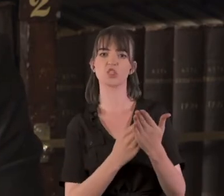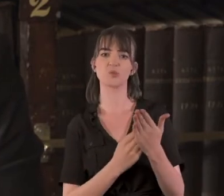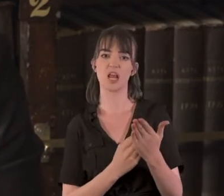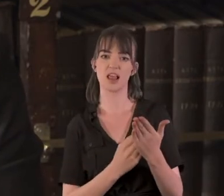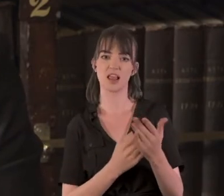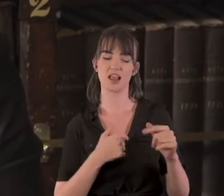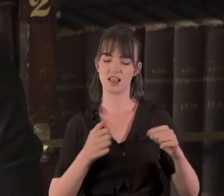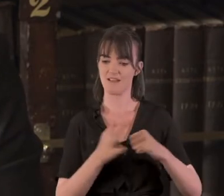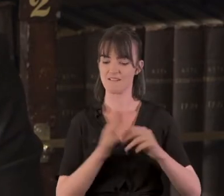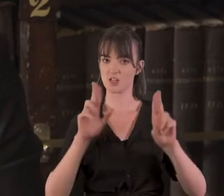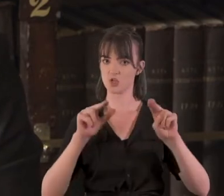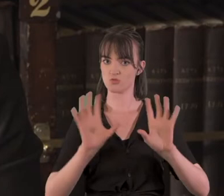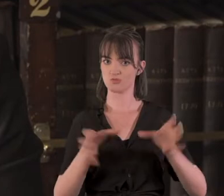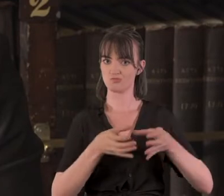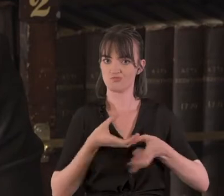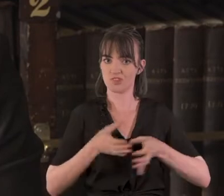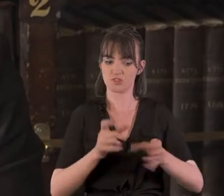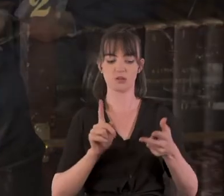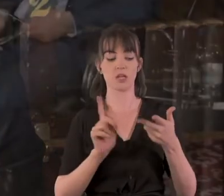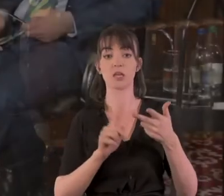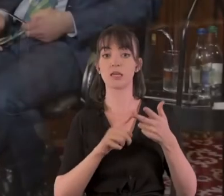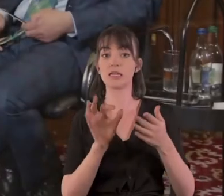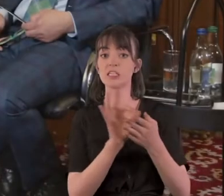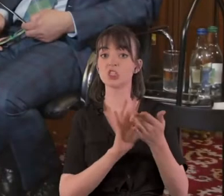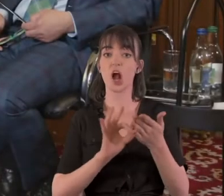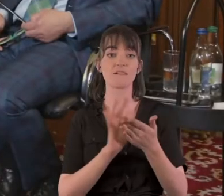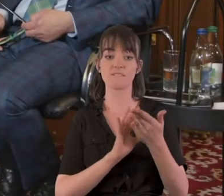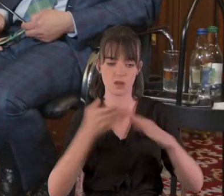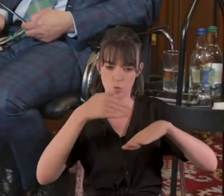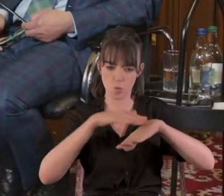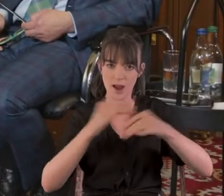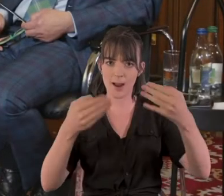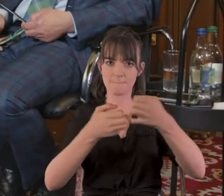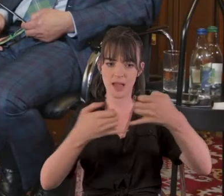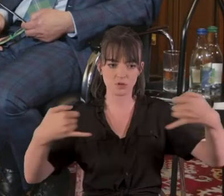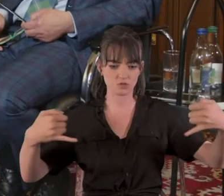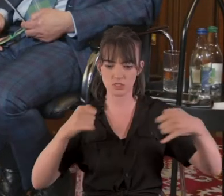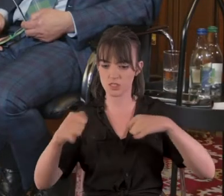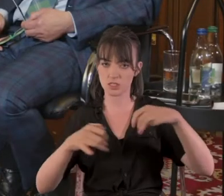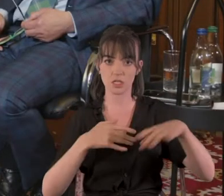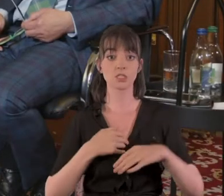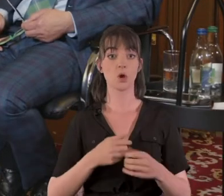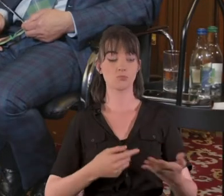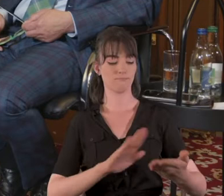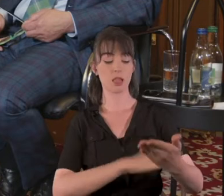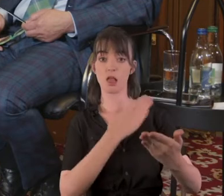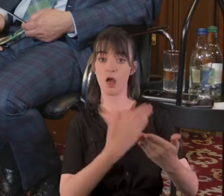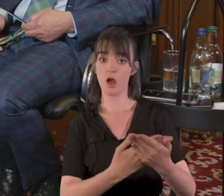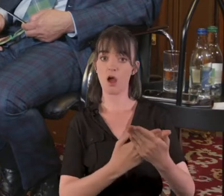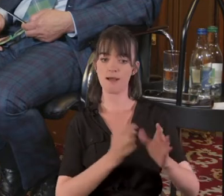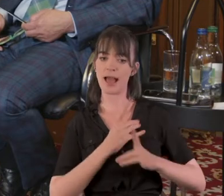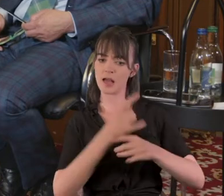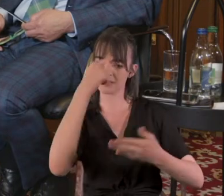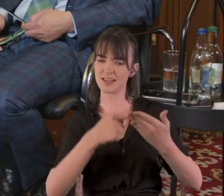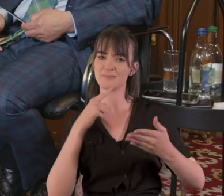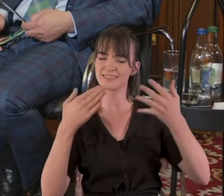entity. Its geographical boundaries, which to an extent had been settled by legislation, but that all seemed to come back into the mix